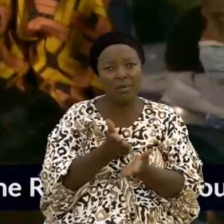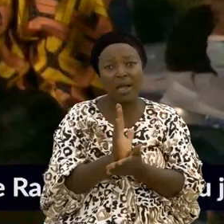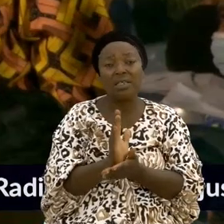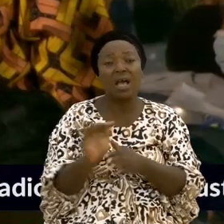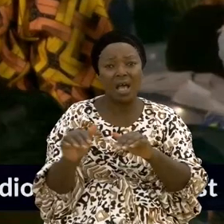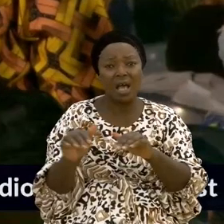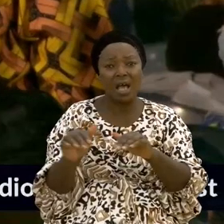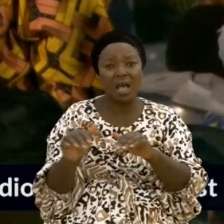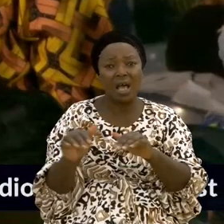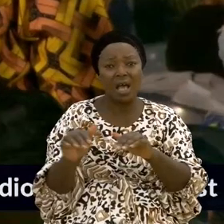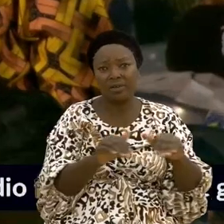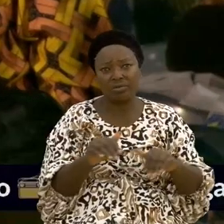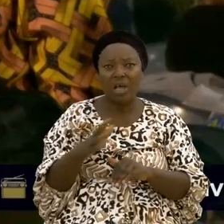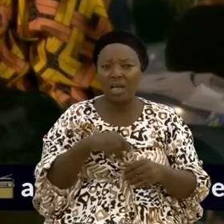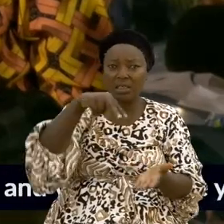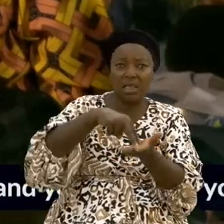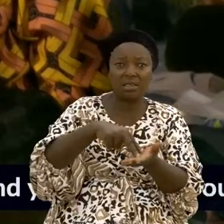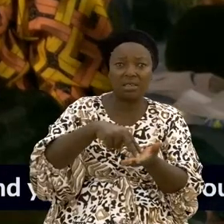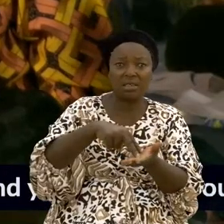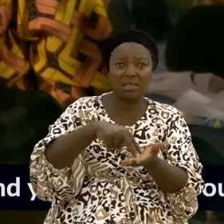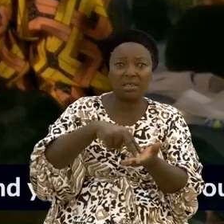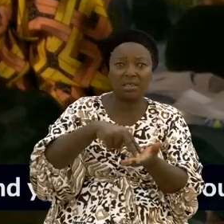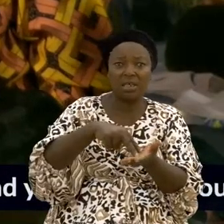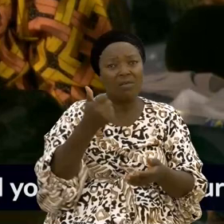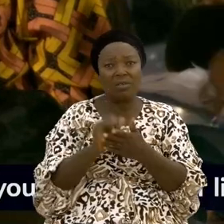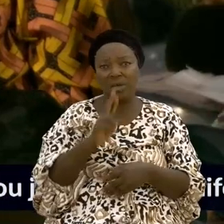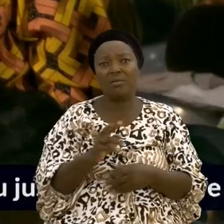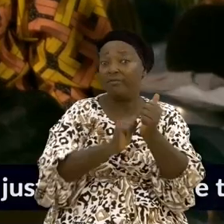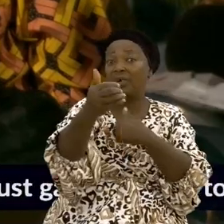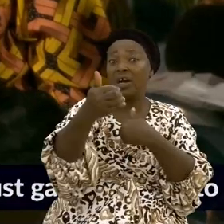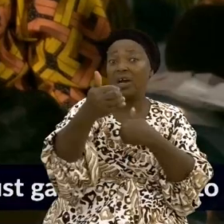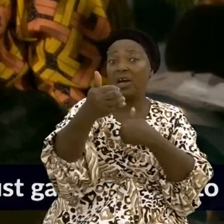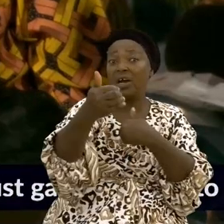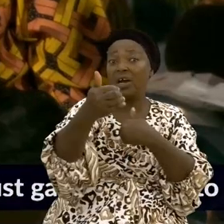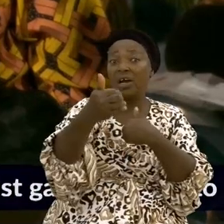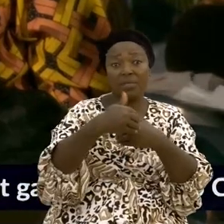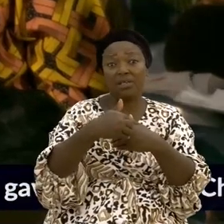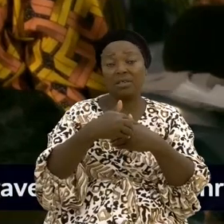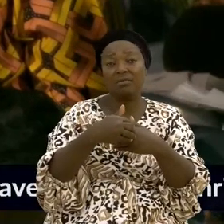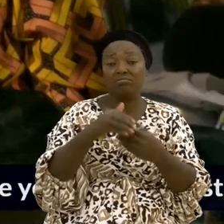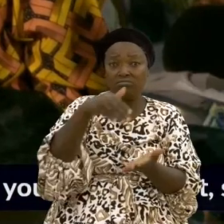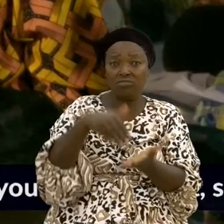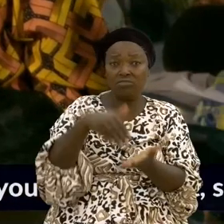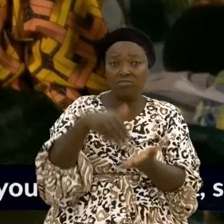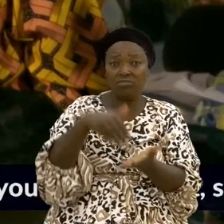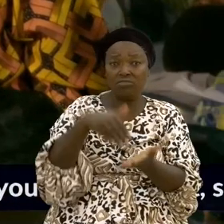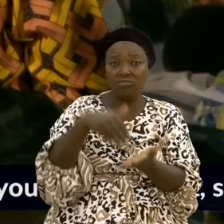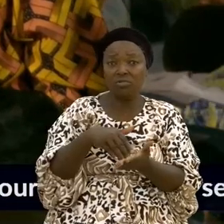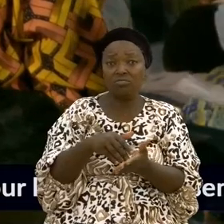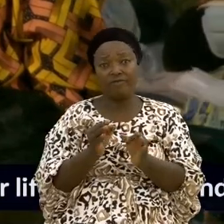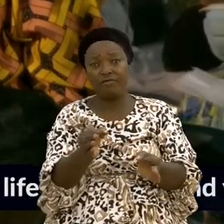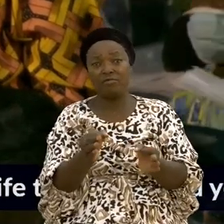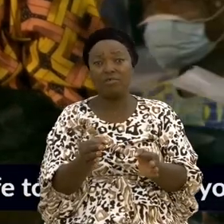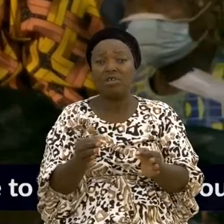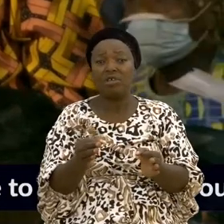stand up wherever you are, anywhere, far at the back, near the front, or in the middle, on the